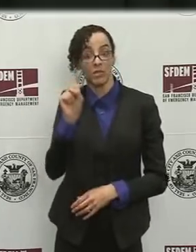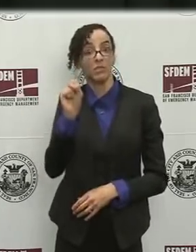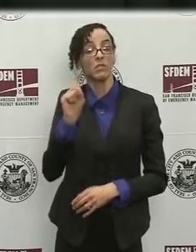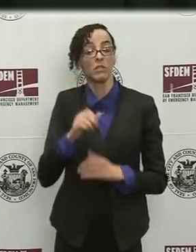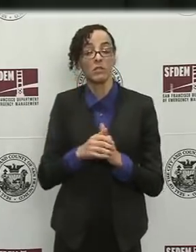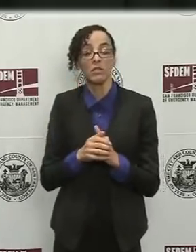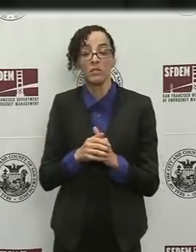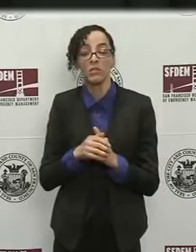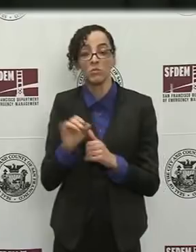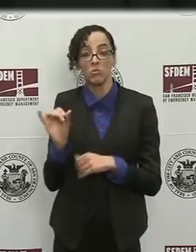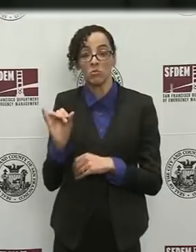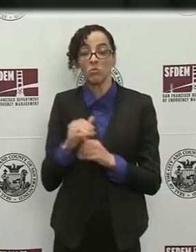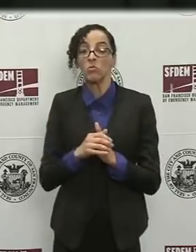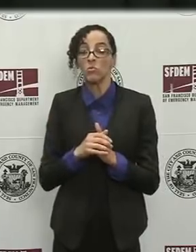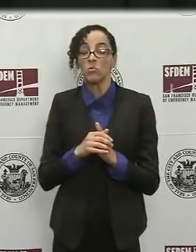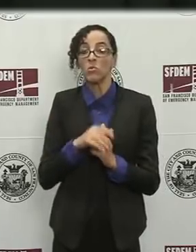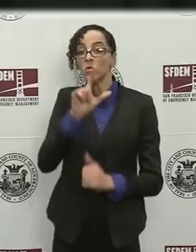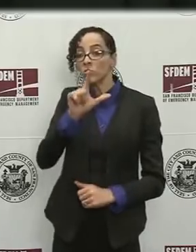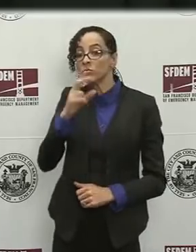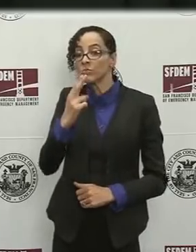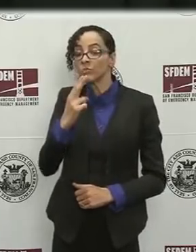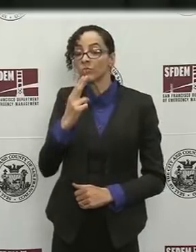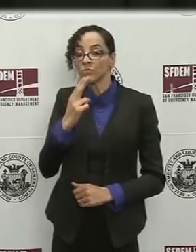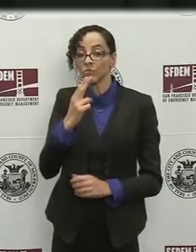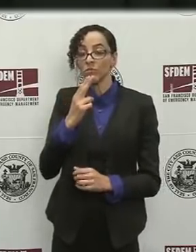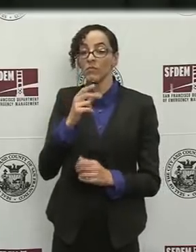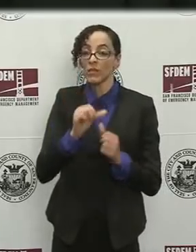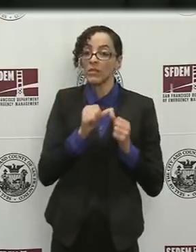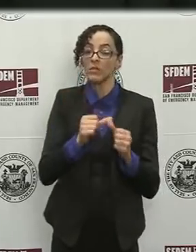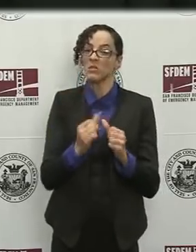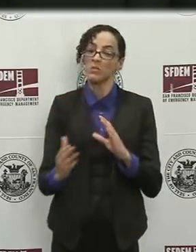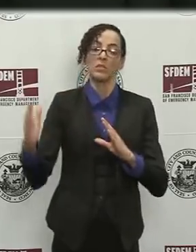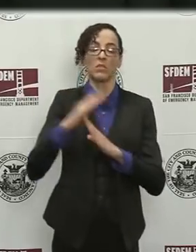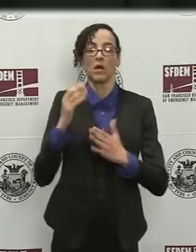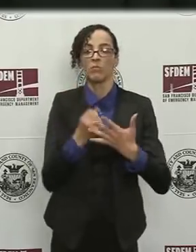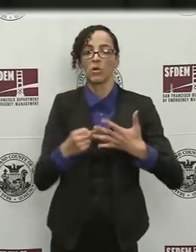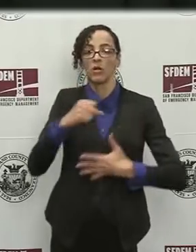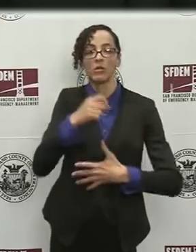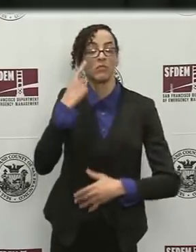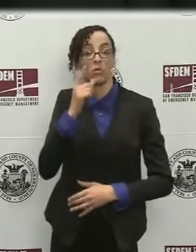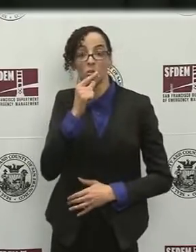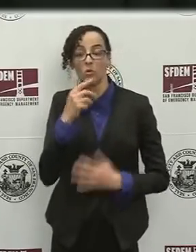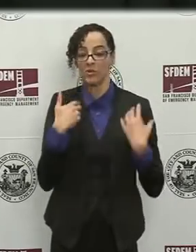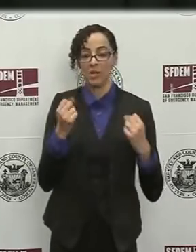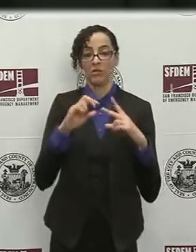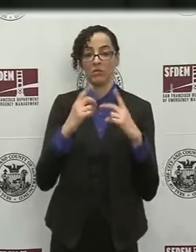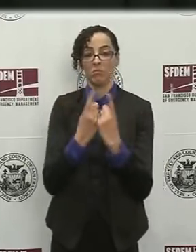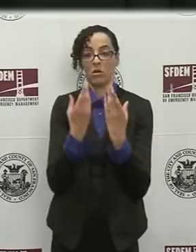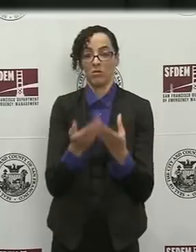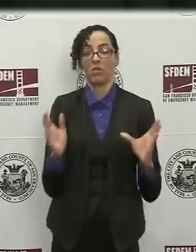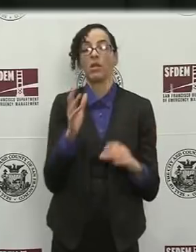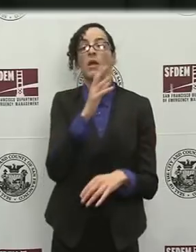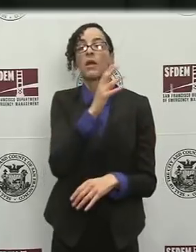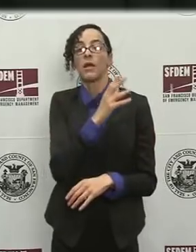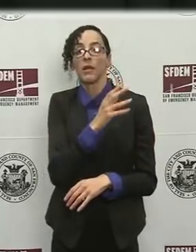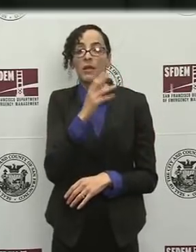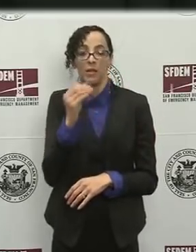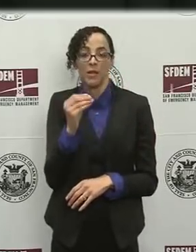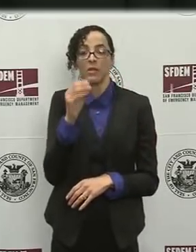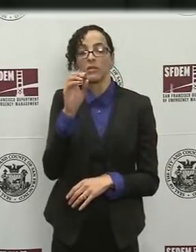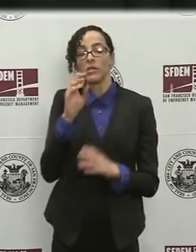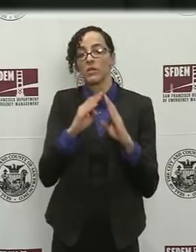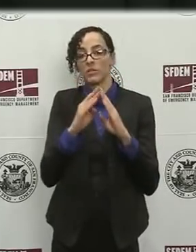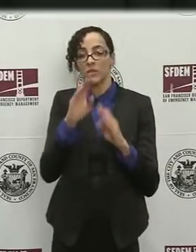and continues to be a top priority for the health department and the city. We and I will continue to do everything we can